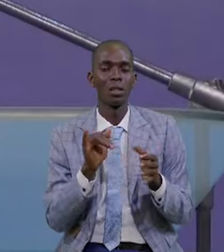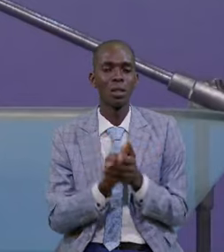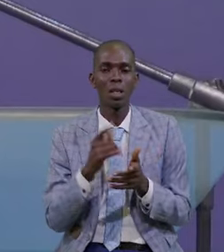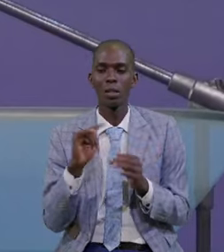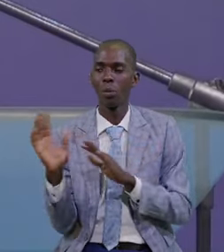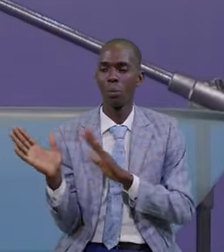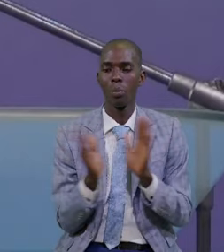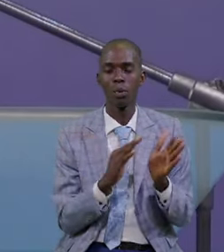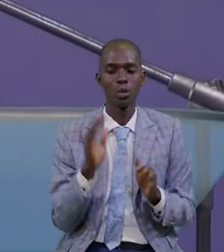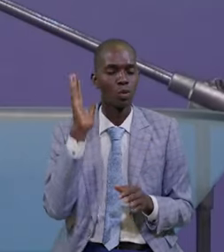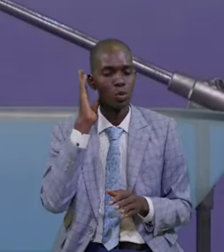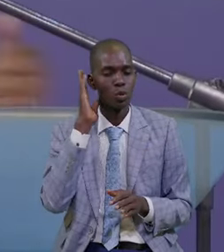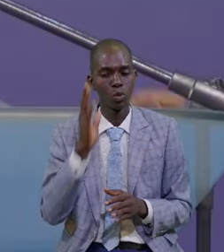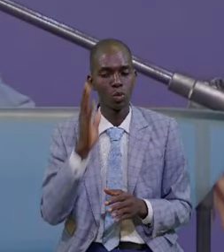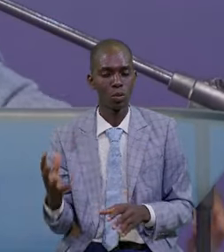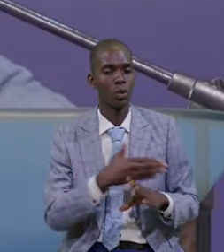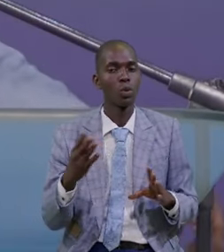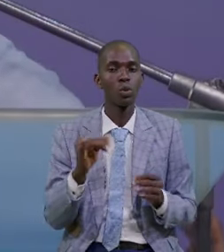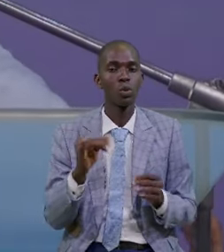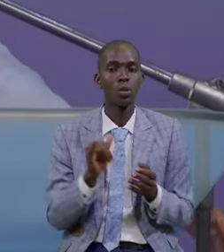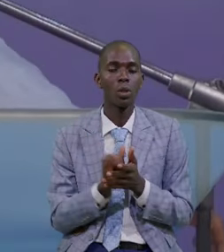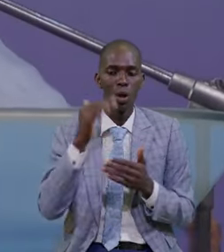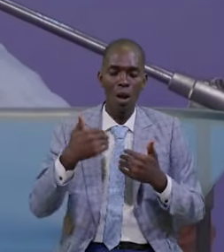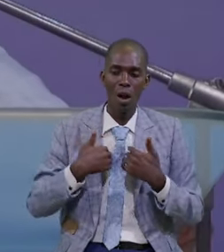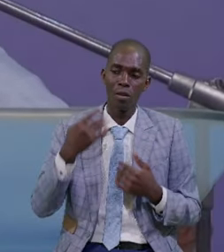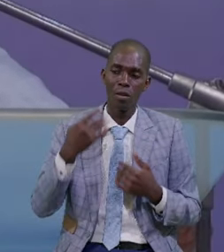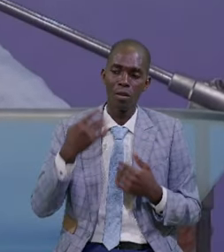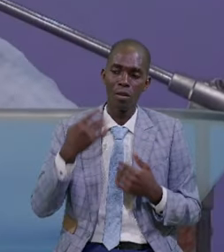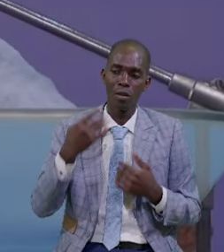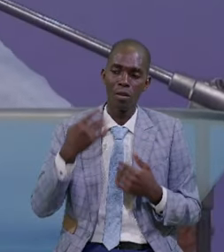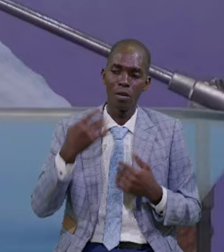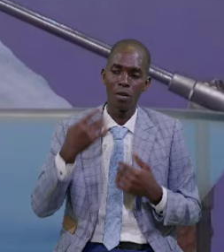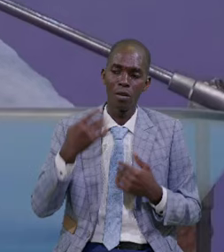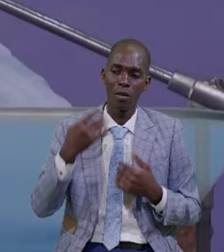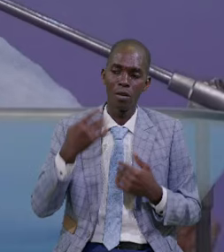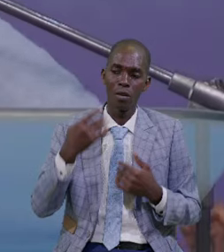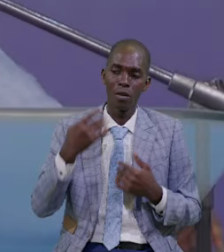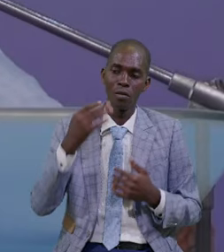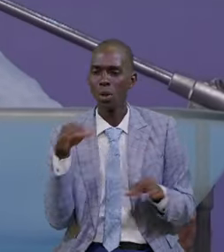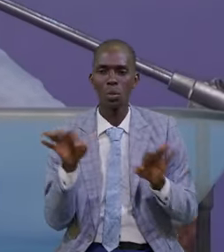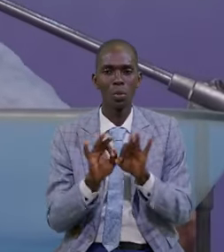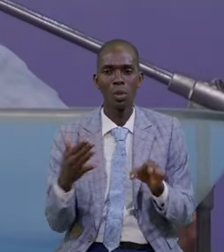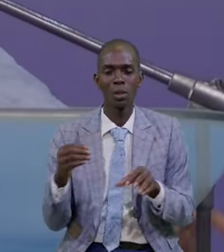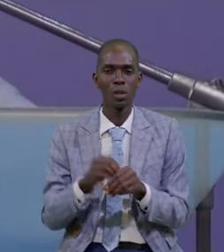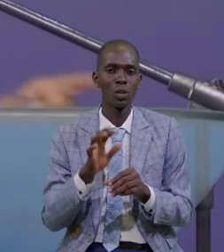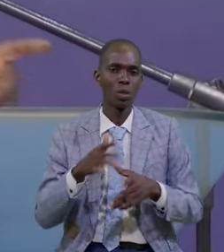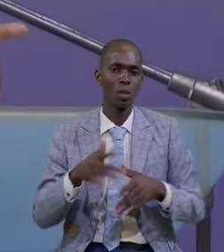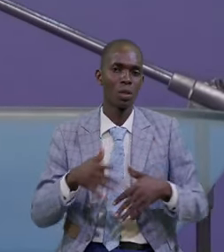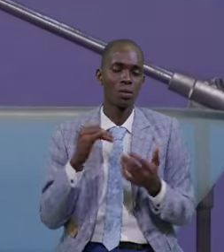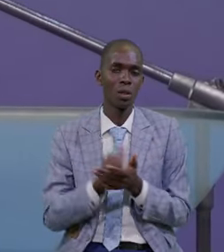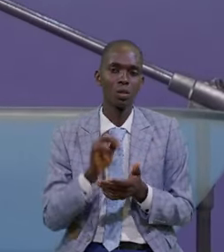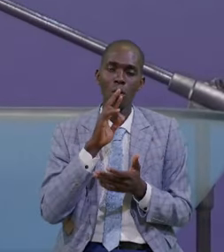away, so that we have the wheat only. Any chaff in your life that you are presenting before the Lord